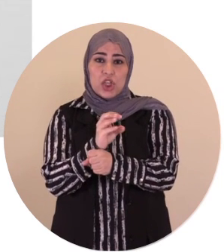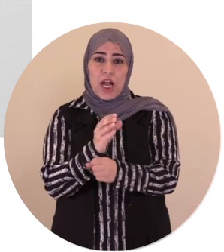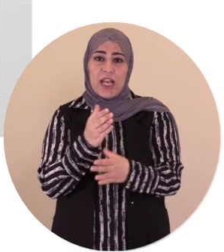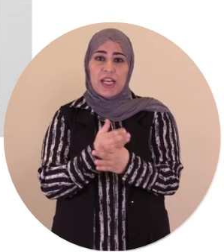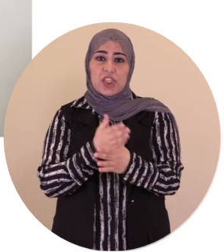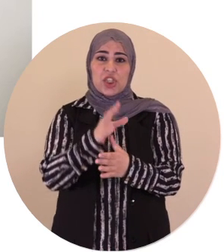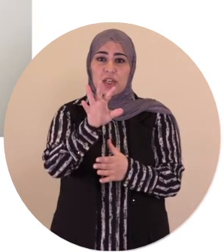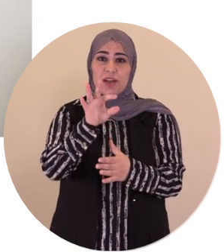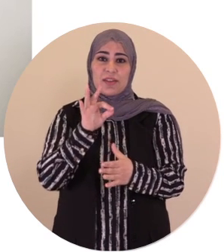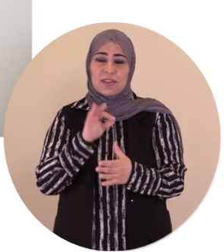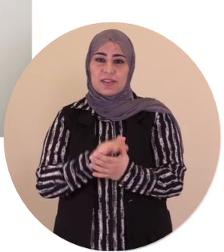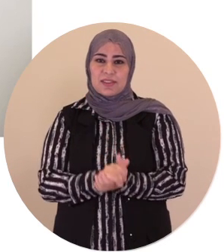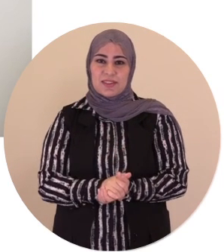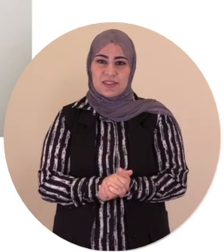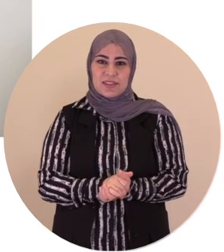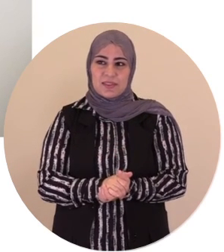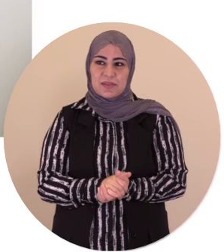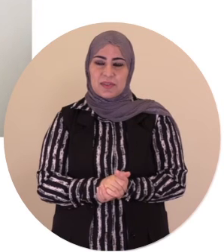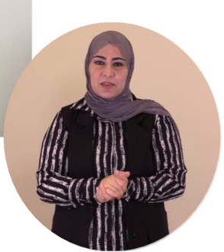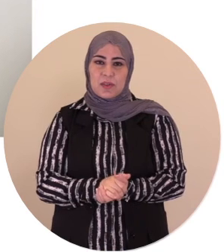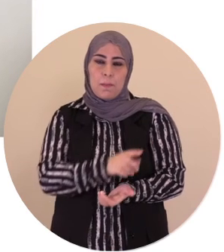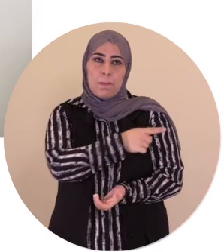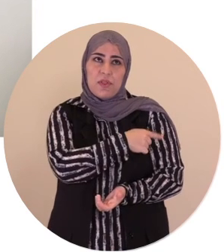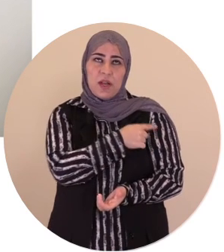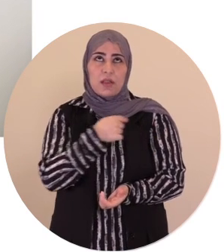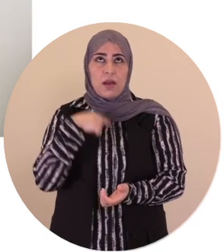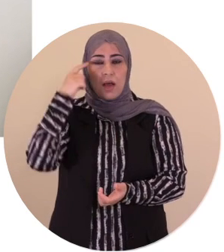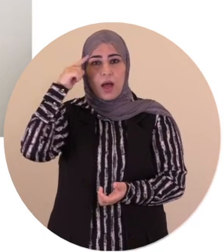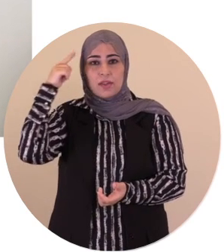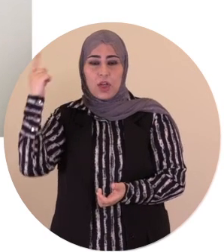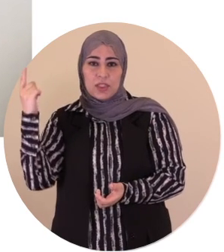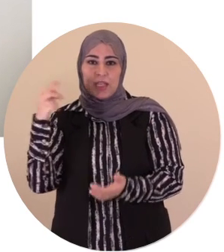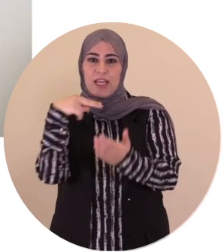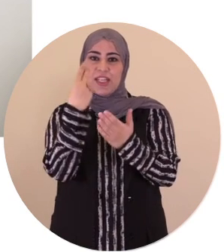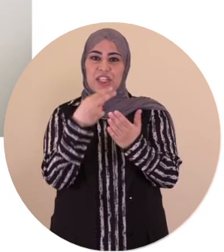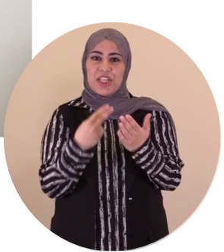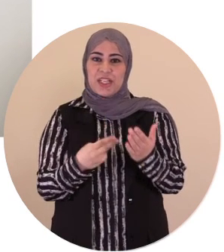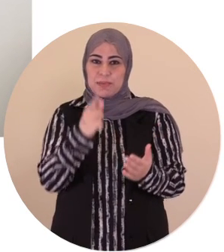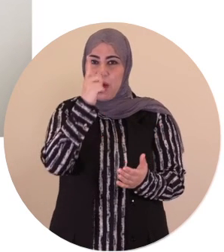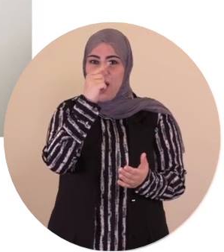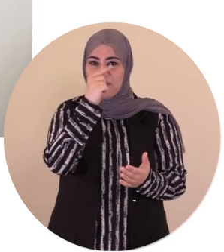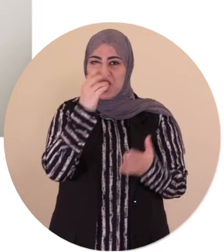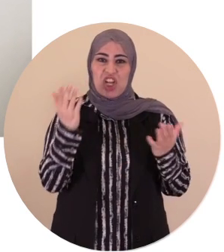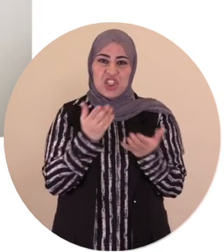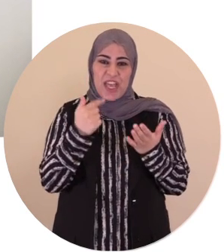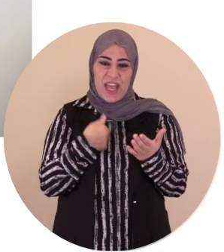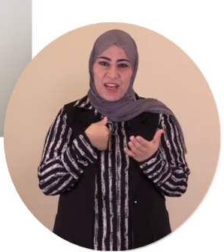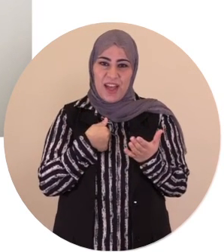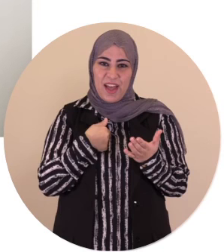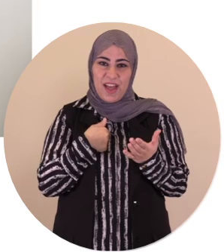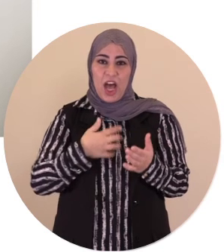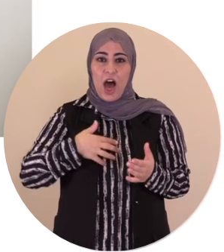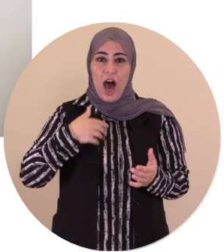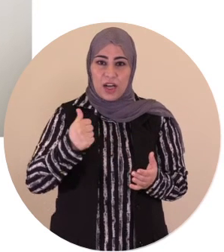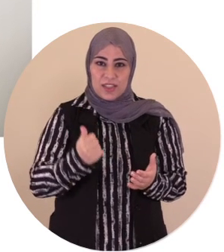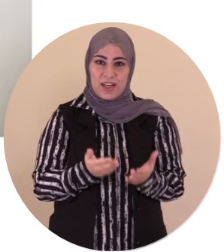personal opinion. So if you want to give your personal opinion, say, in my opinion, it's the best kind of thing to study. I think studying